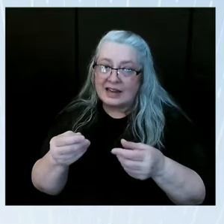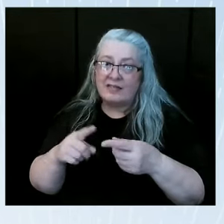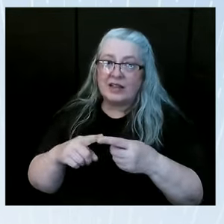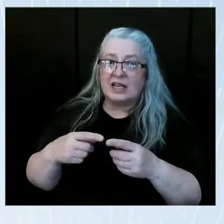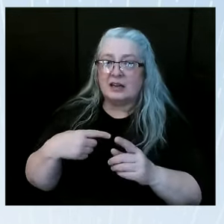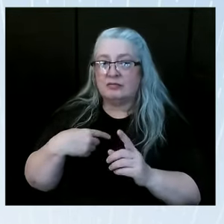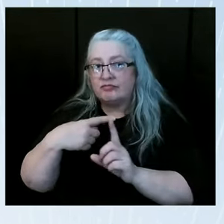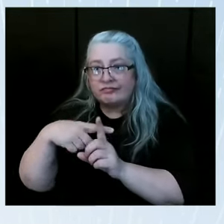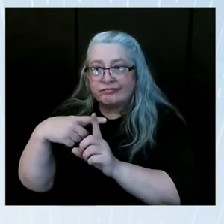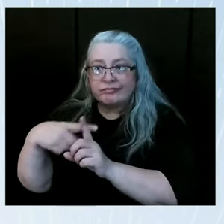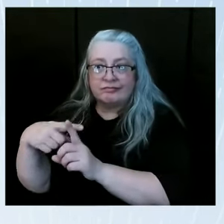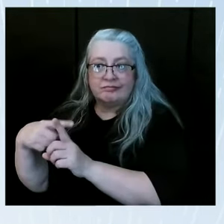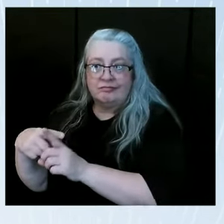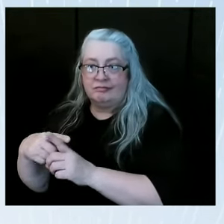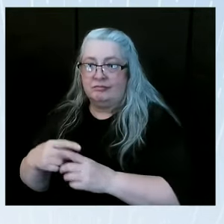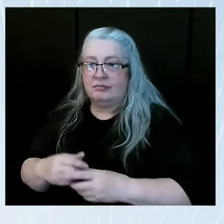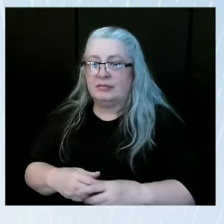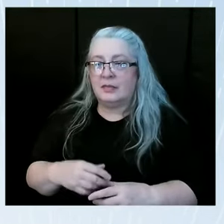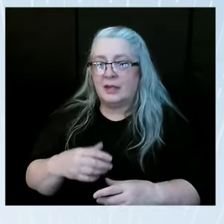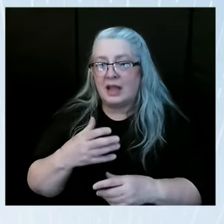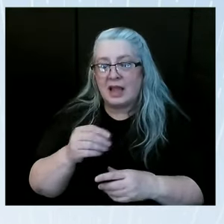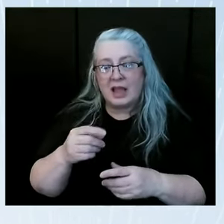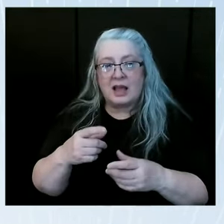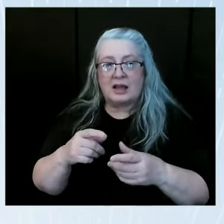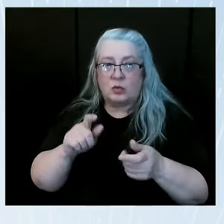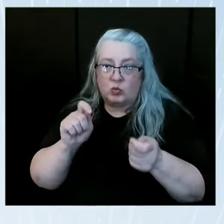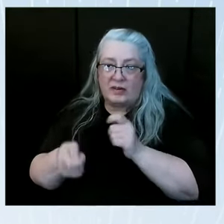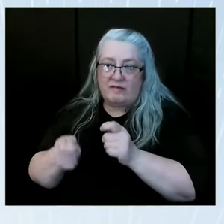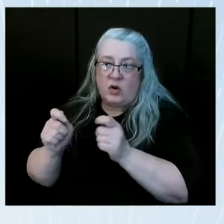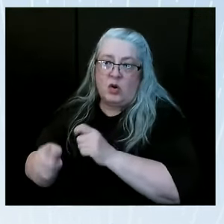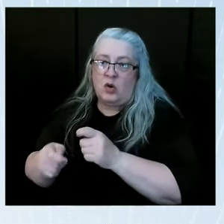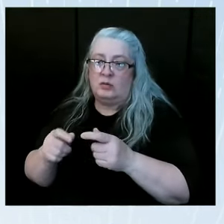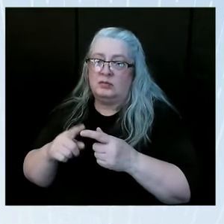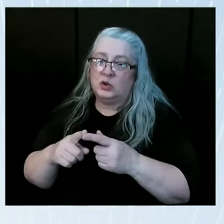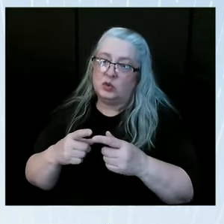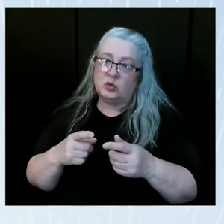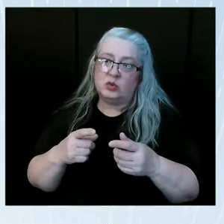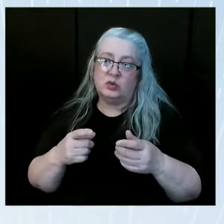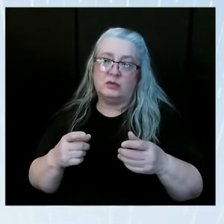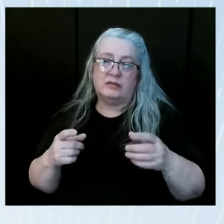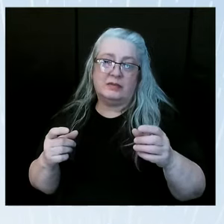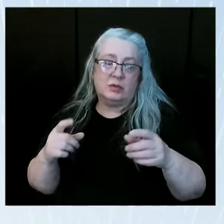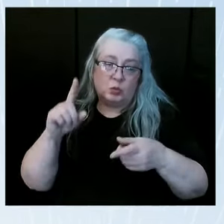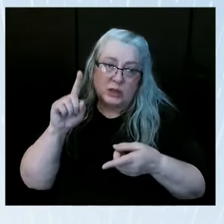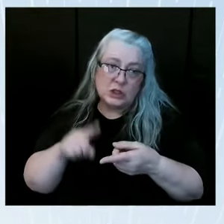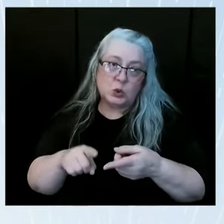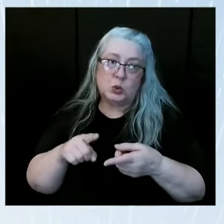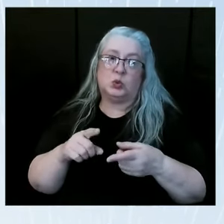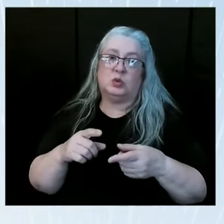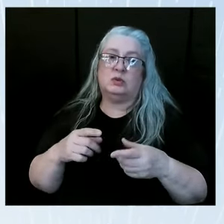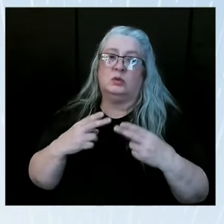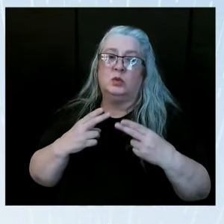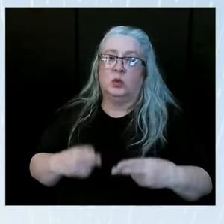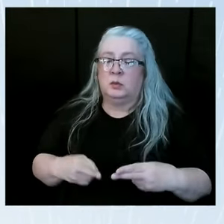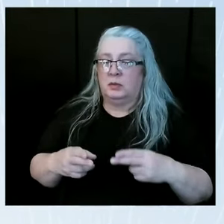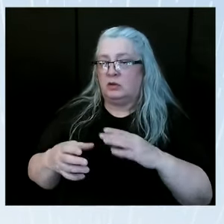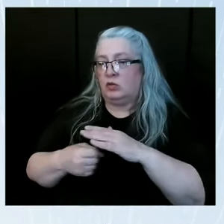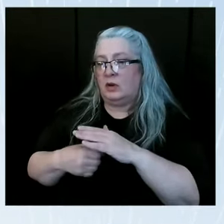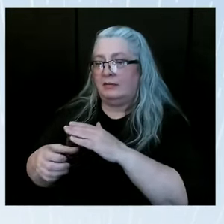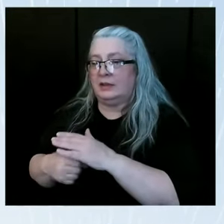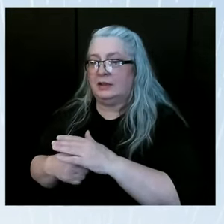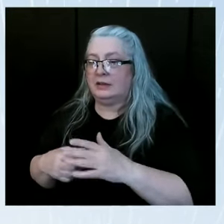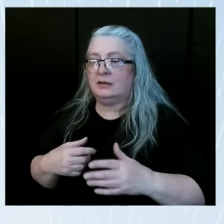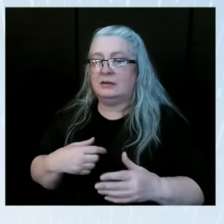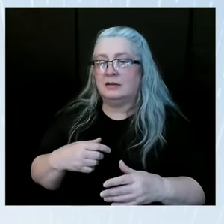trafficking, I just want to share one story because perhaps no one embodies our relative impact here